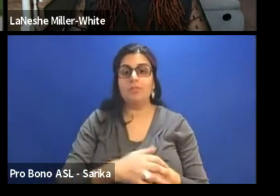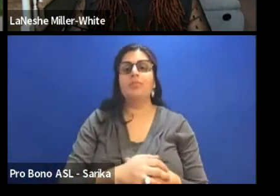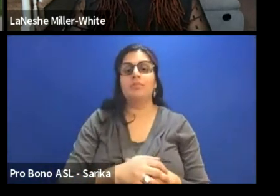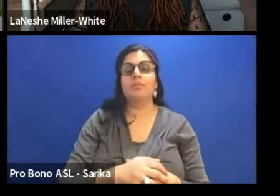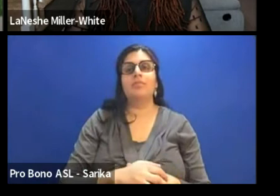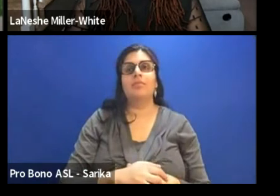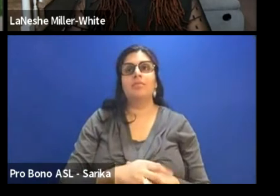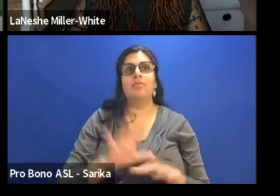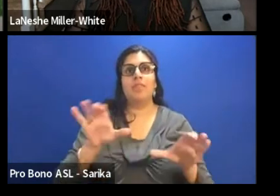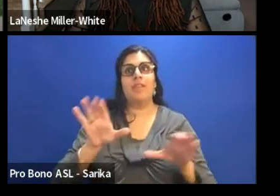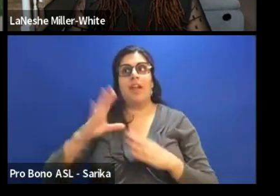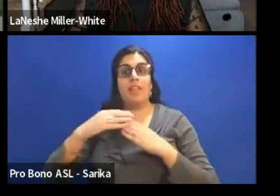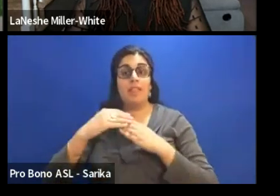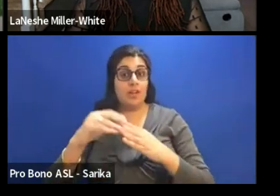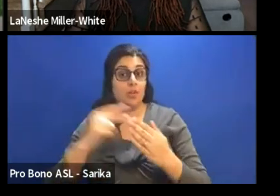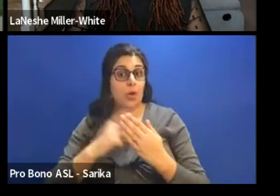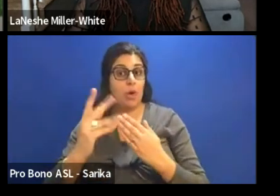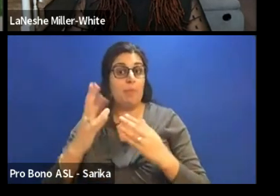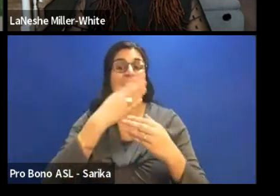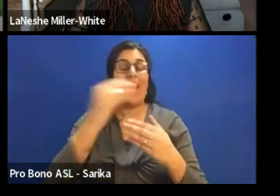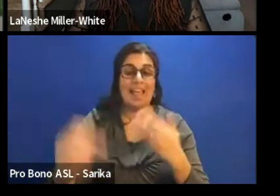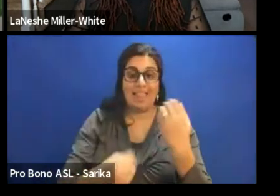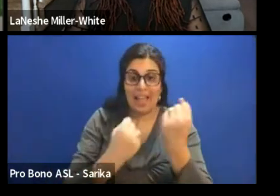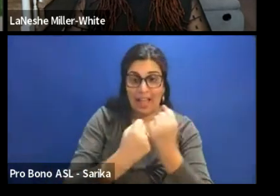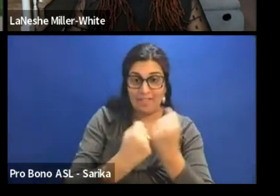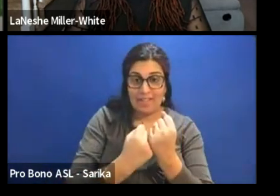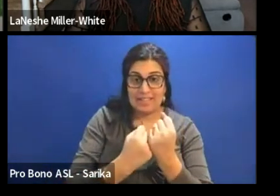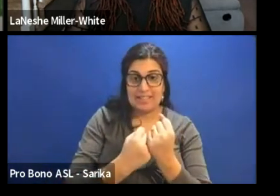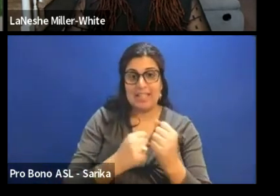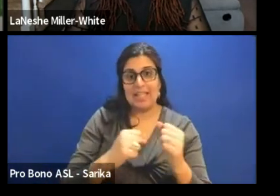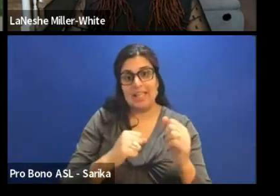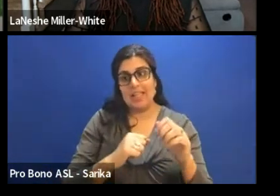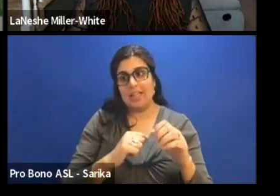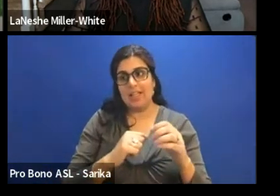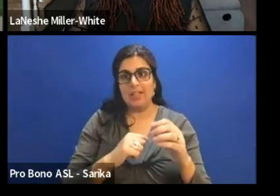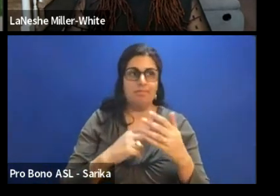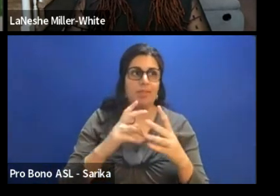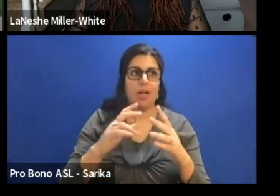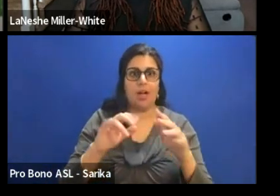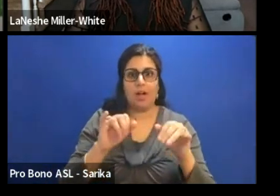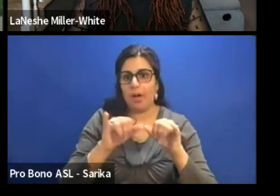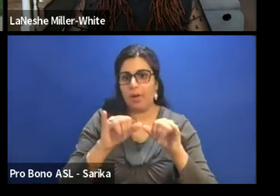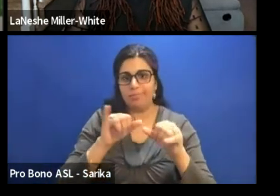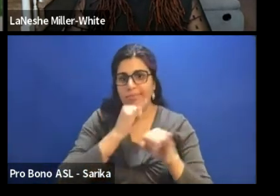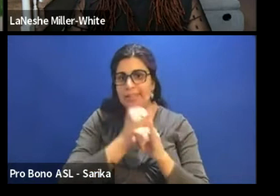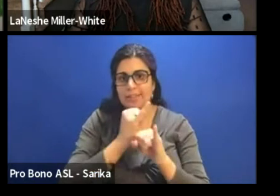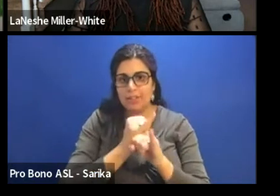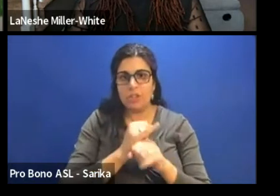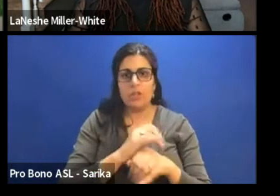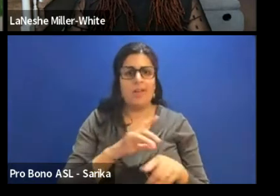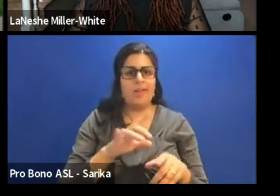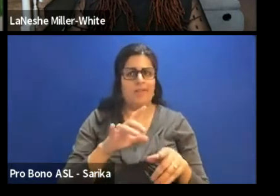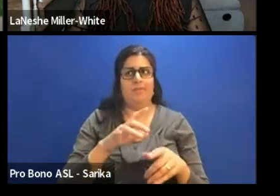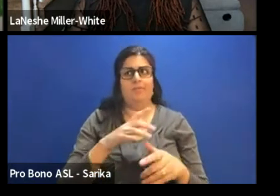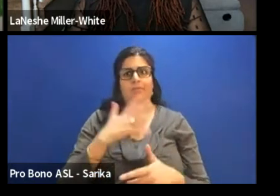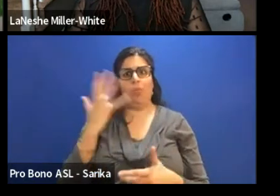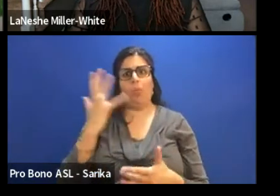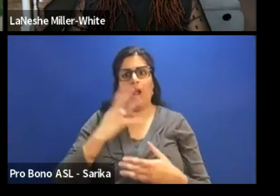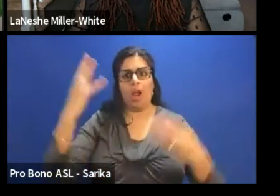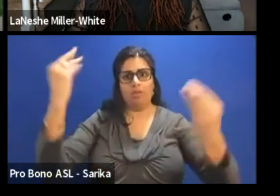program and also their advocacy institute. And that was also a very, very